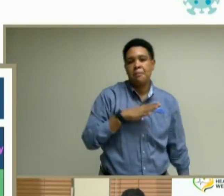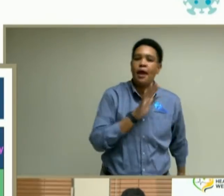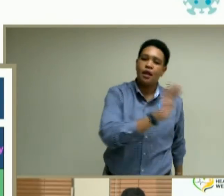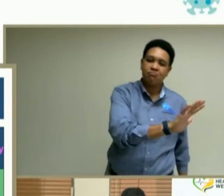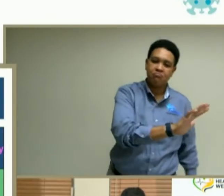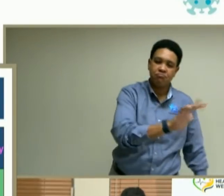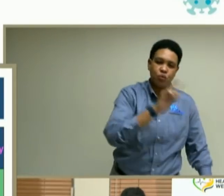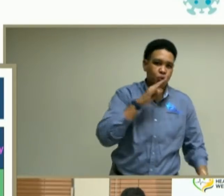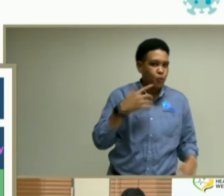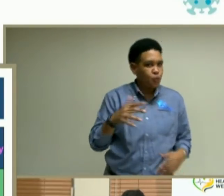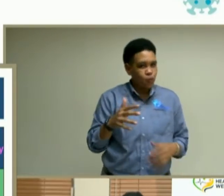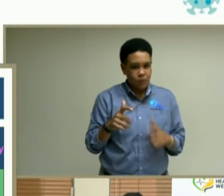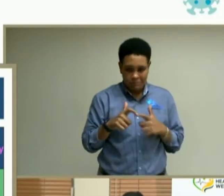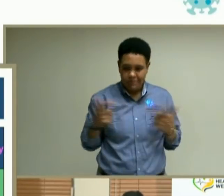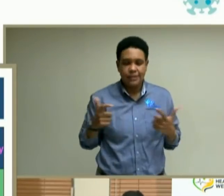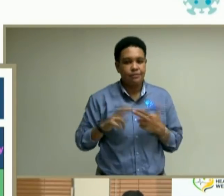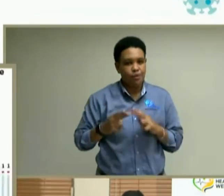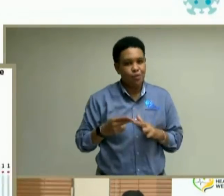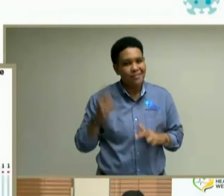is significant.